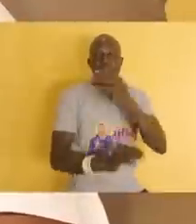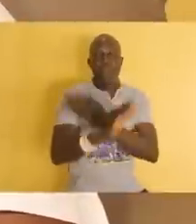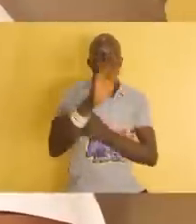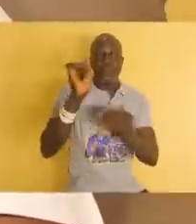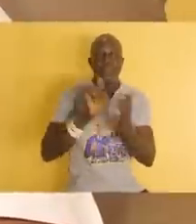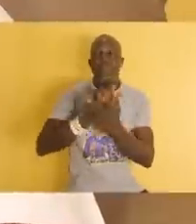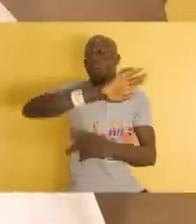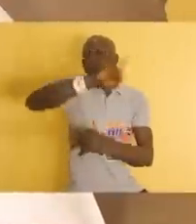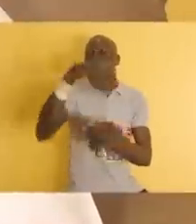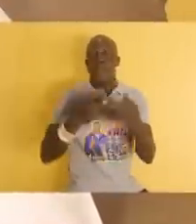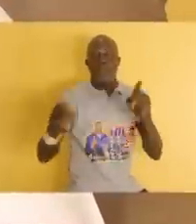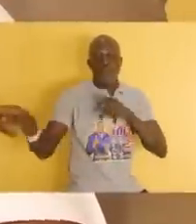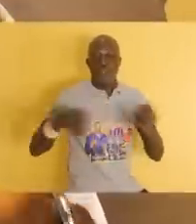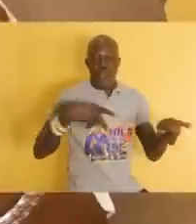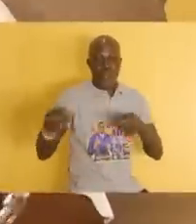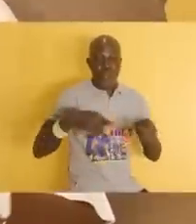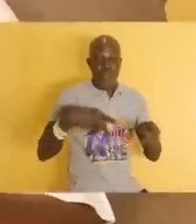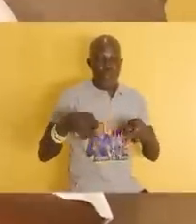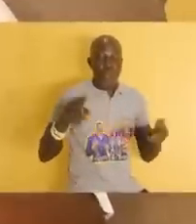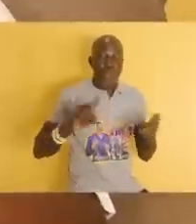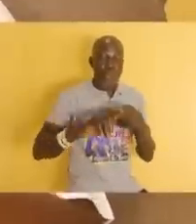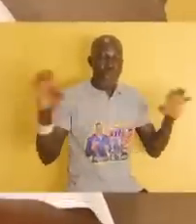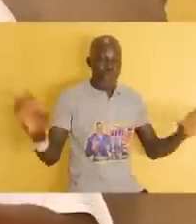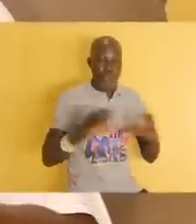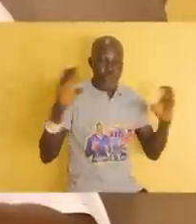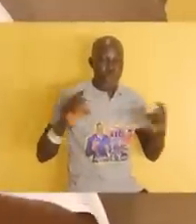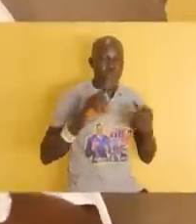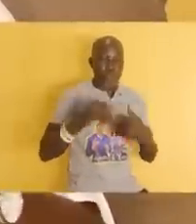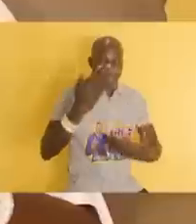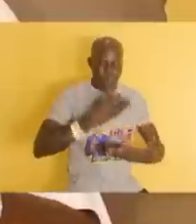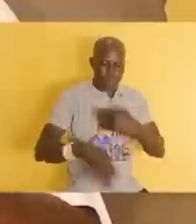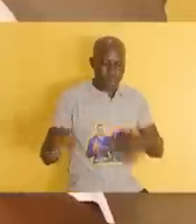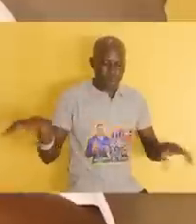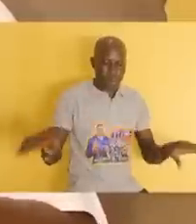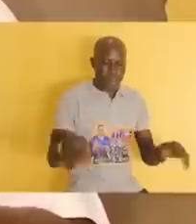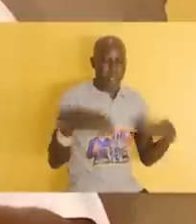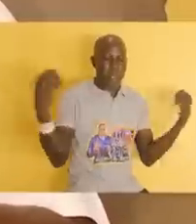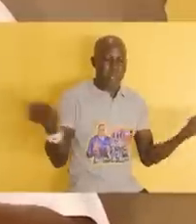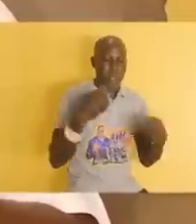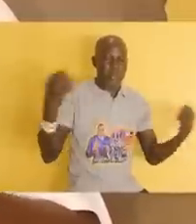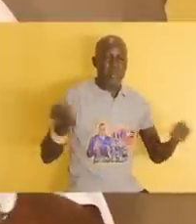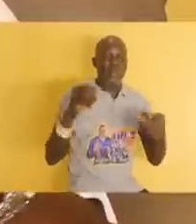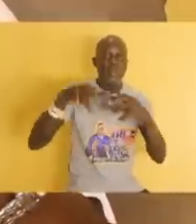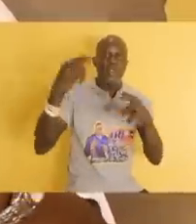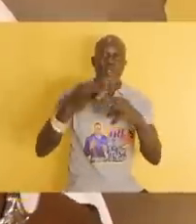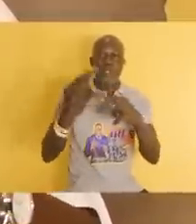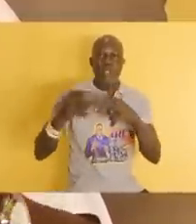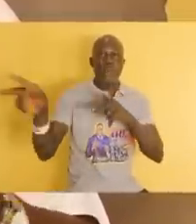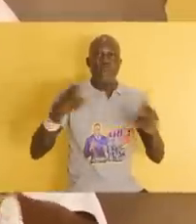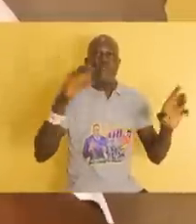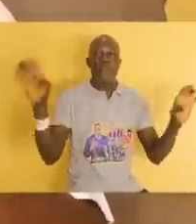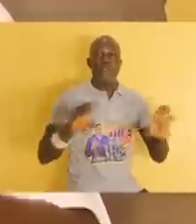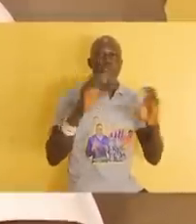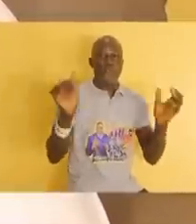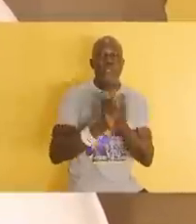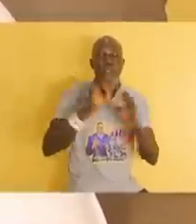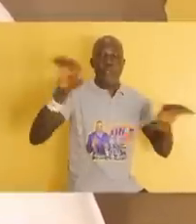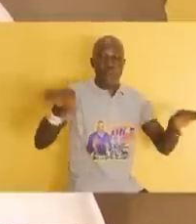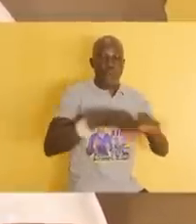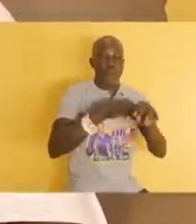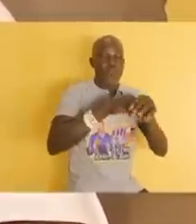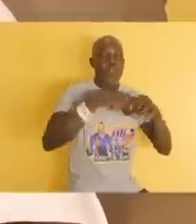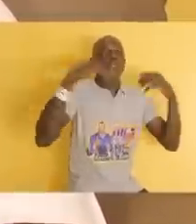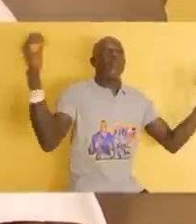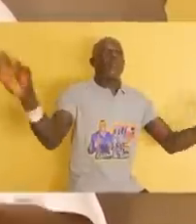God. But when I tell all of us celebrate today. Be a joy, be. Like birthday. Be, come on. naming ceremony. Yeah, you tell us the wedding anniversary. So,